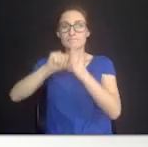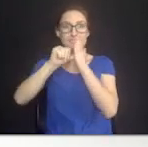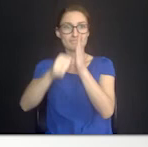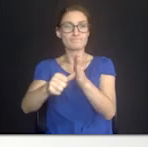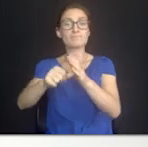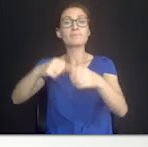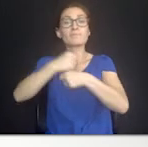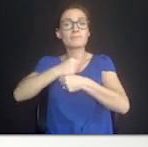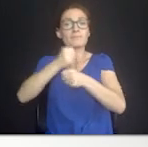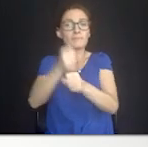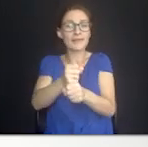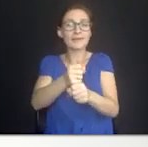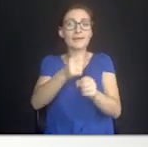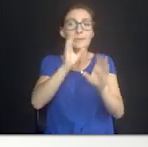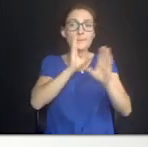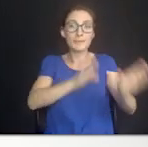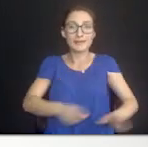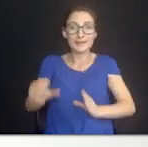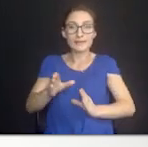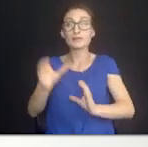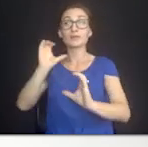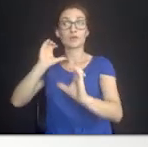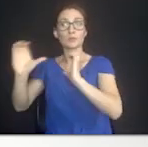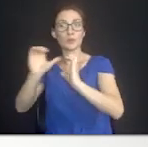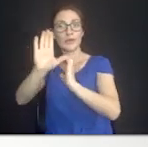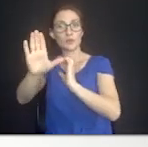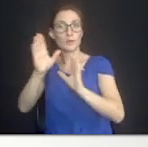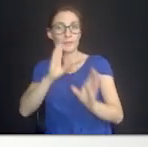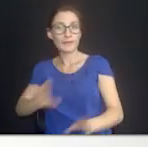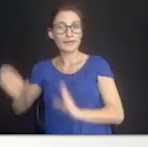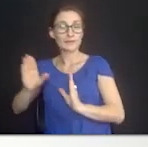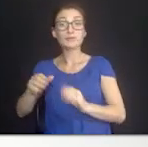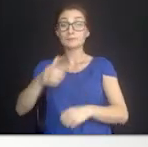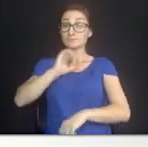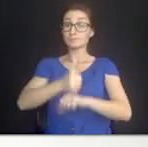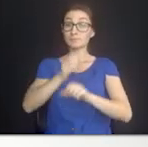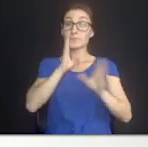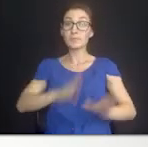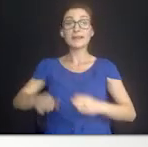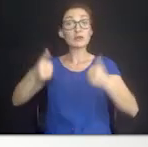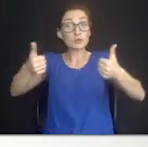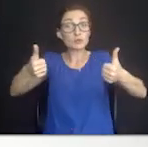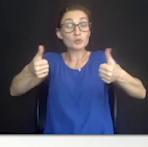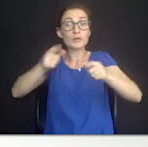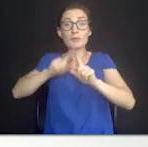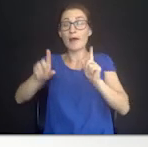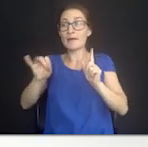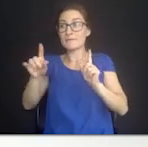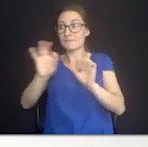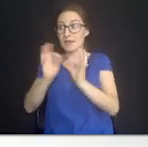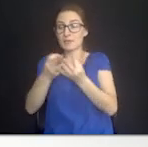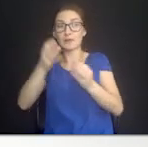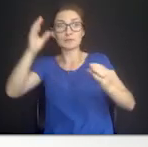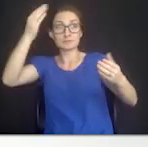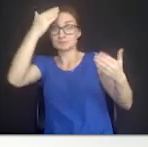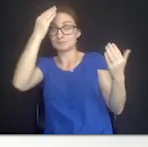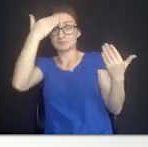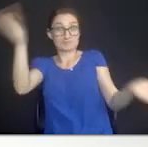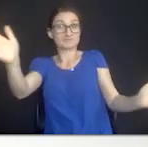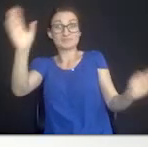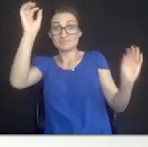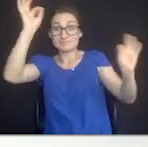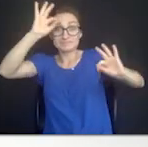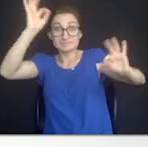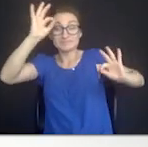stressed, make a plan, but communicate your plan. It's great to have a plan, but if your family doesn't know about the plan, or if somebody